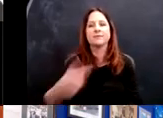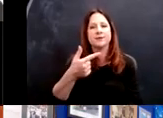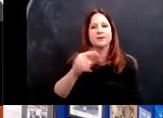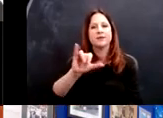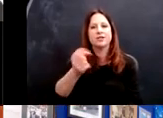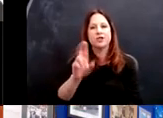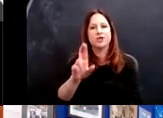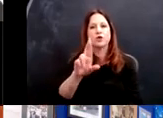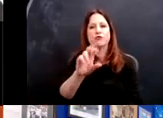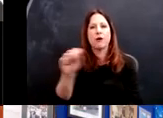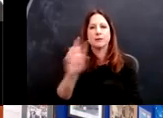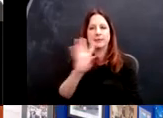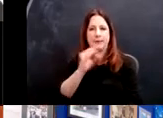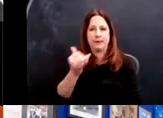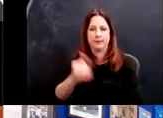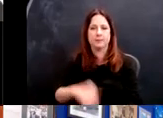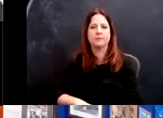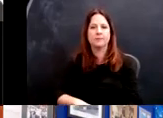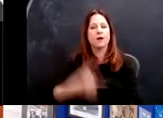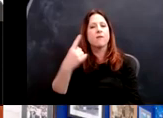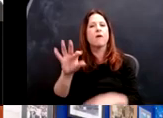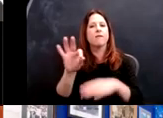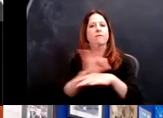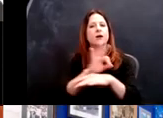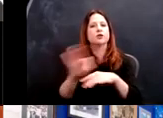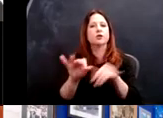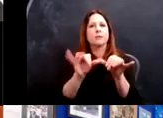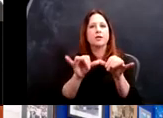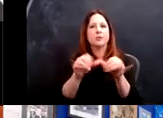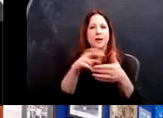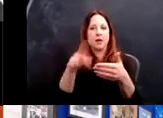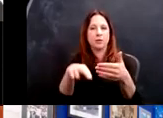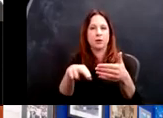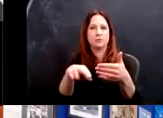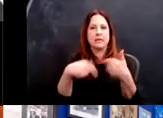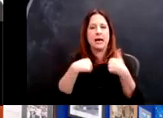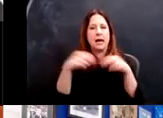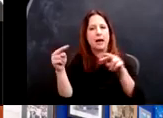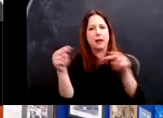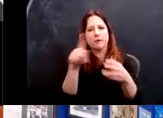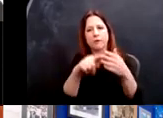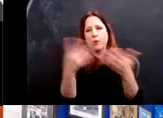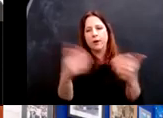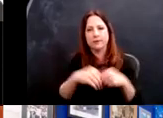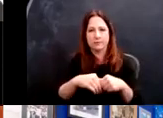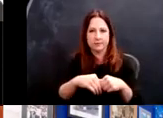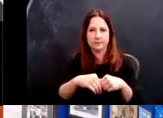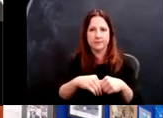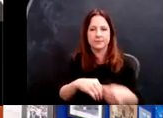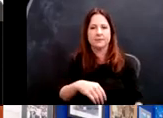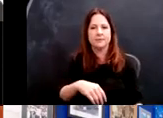for functional measurement outcomes, what I like to look for is a measurement of